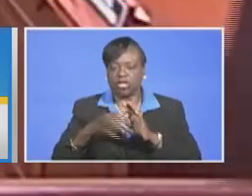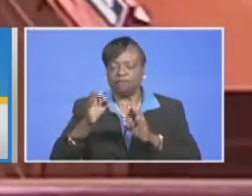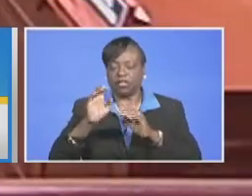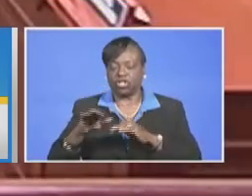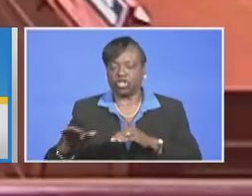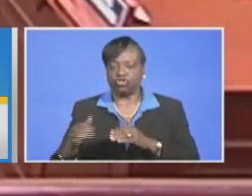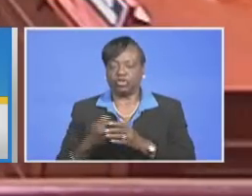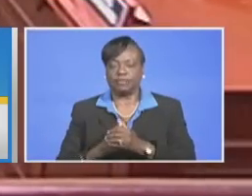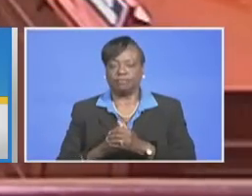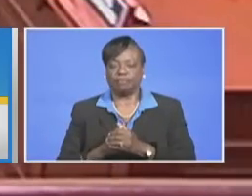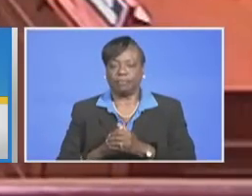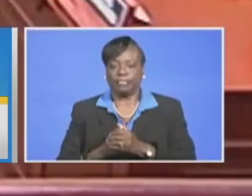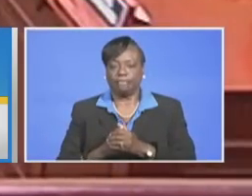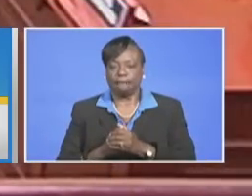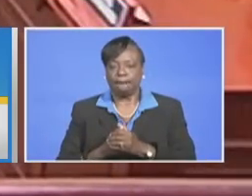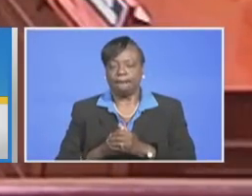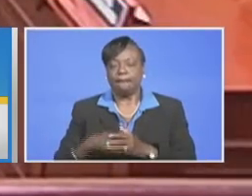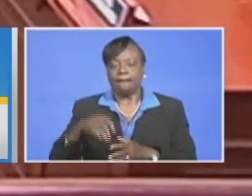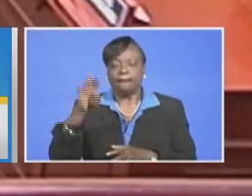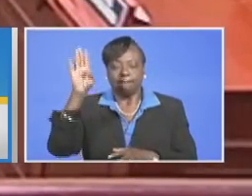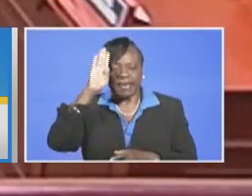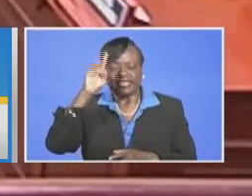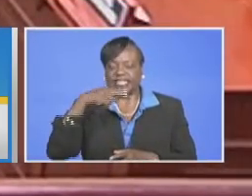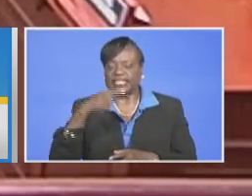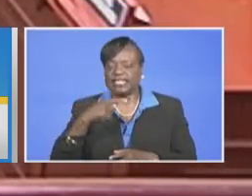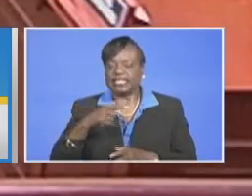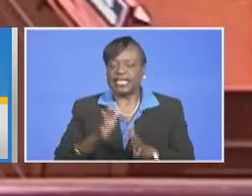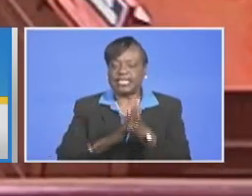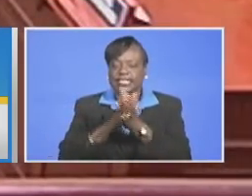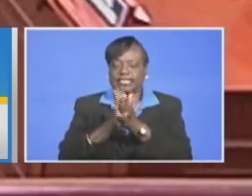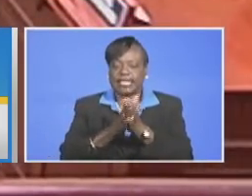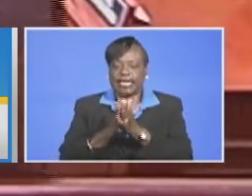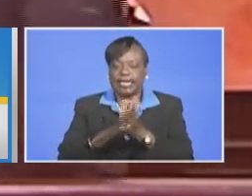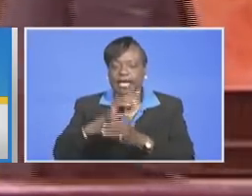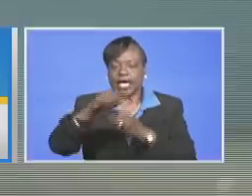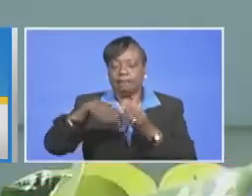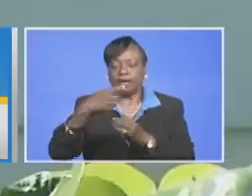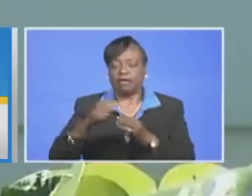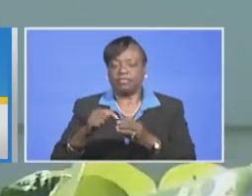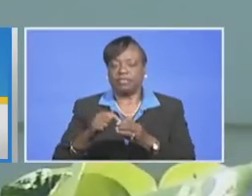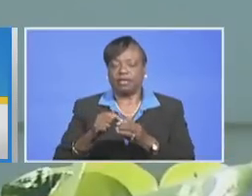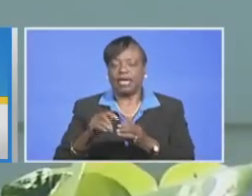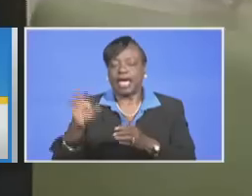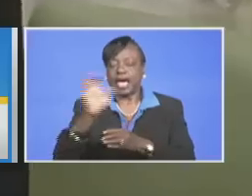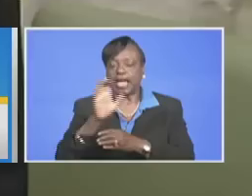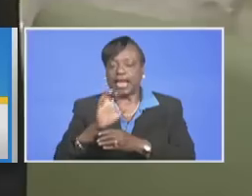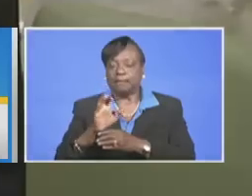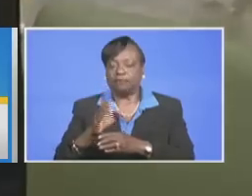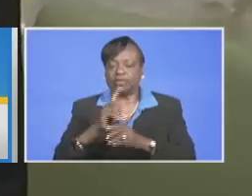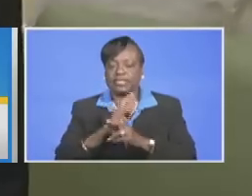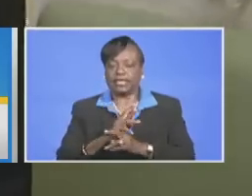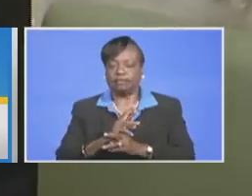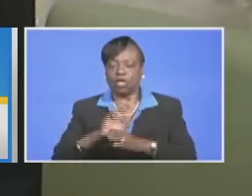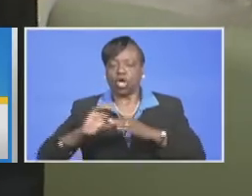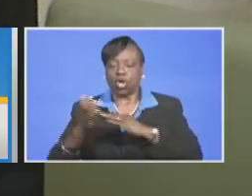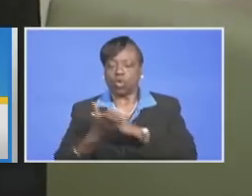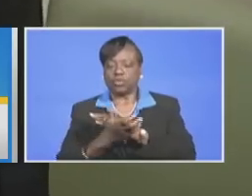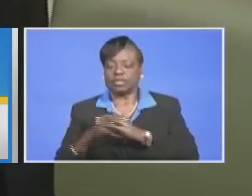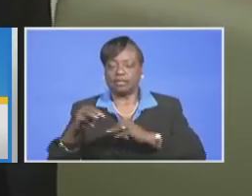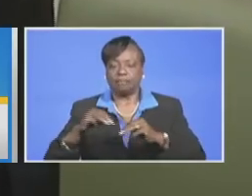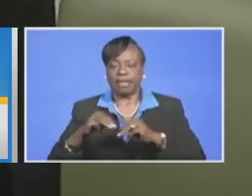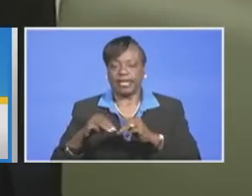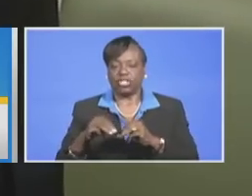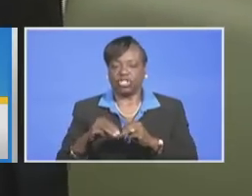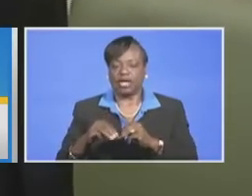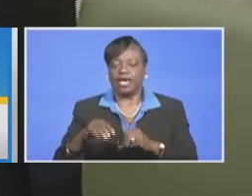to the proposed plans, Bannister says he's excited about the Climate Resilience Coastal Management and Infrastructure Program that's being introduced in accordance